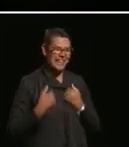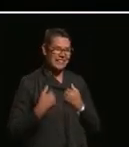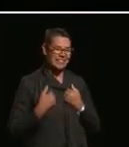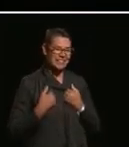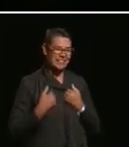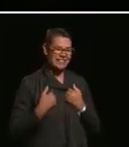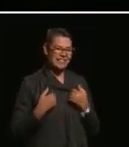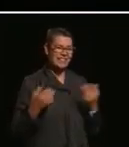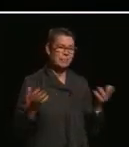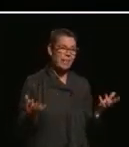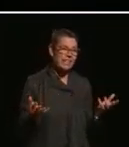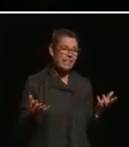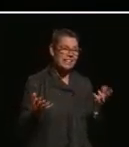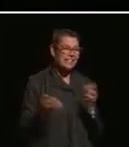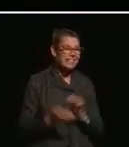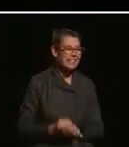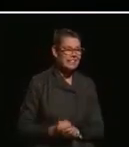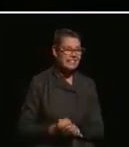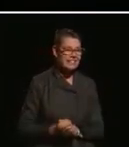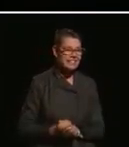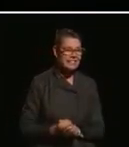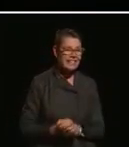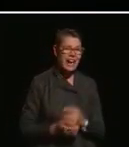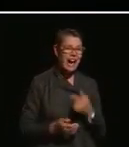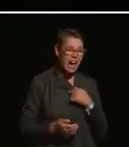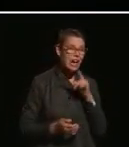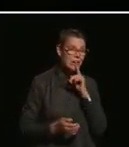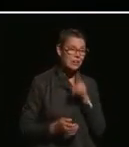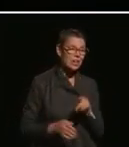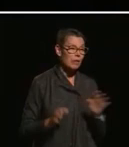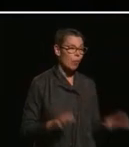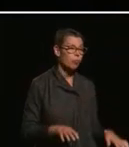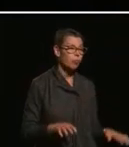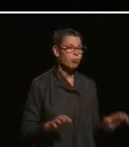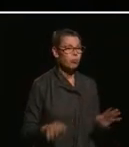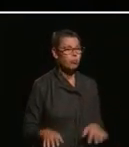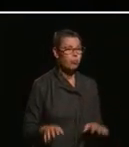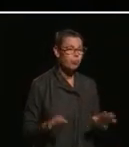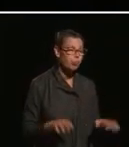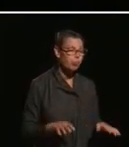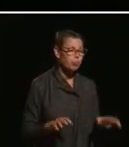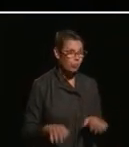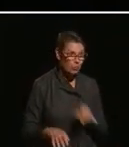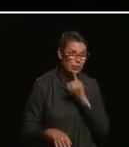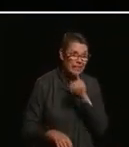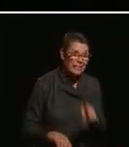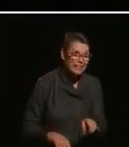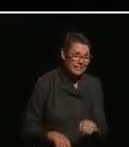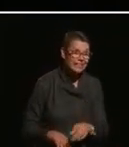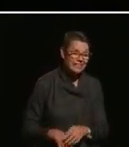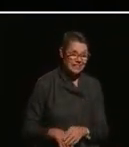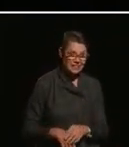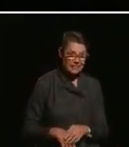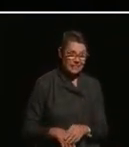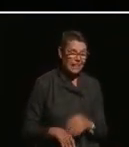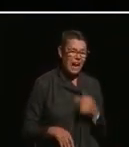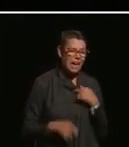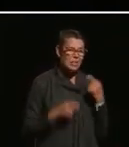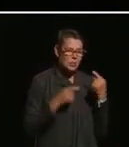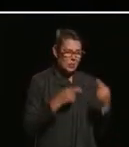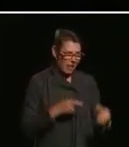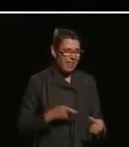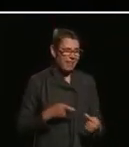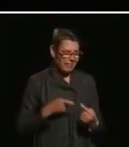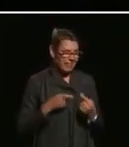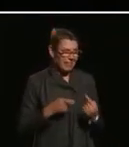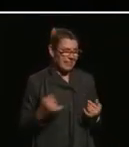And yet, I slacked off so much. I struggle with how heavily time weighs when I can't